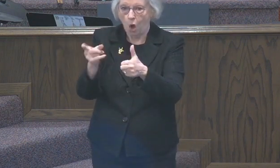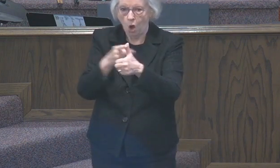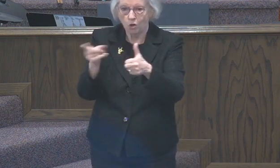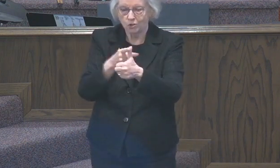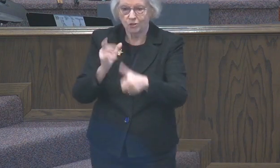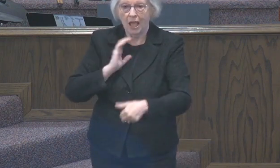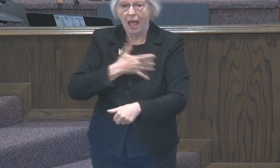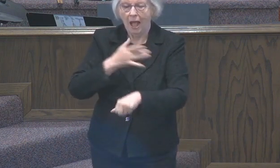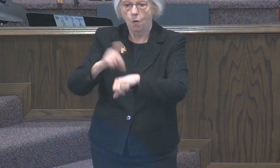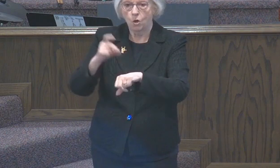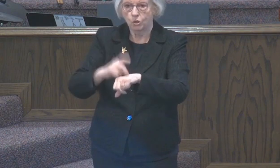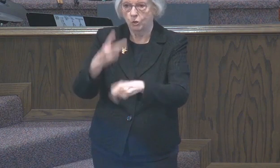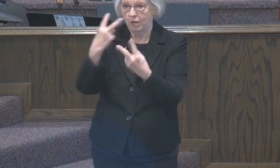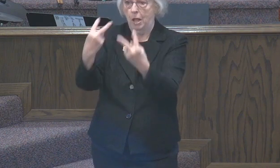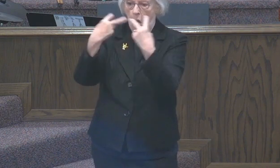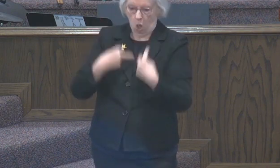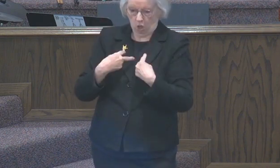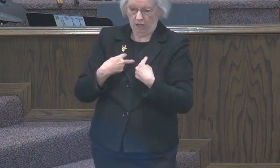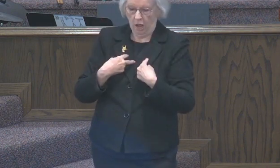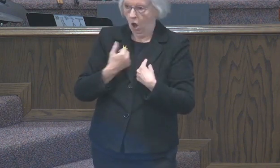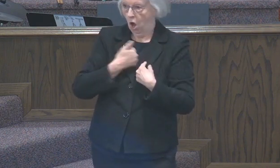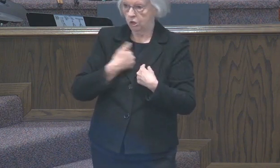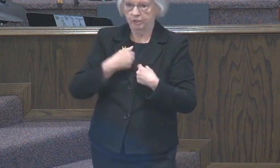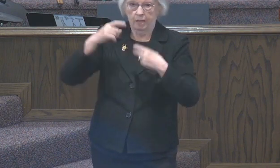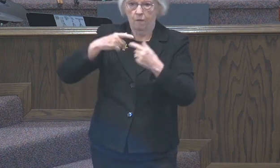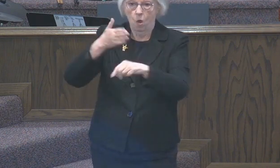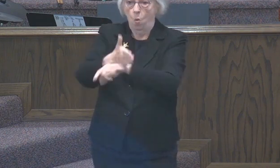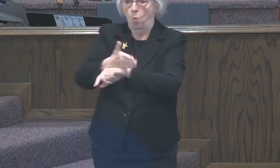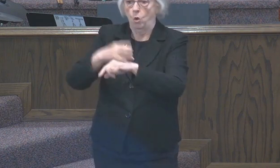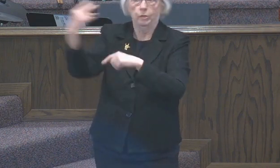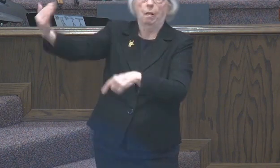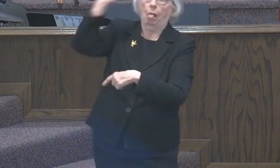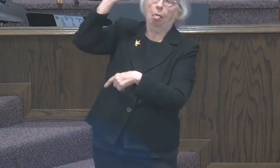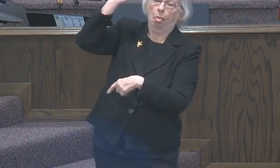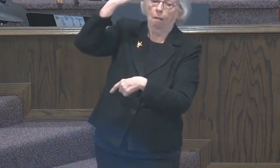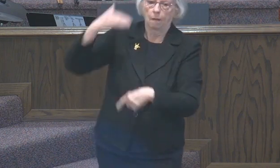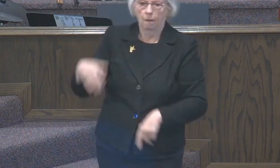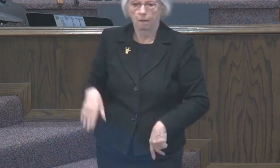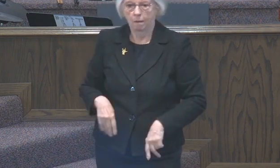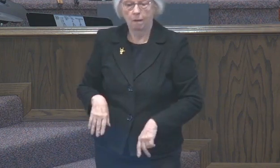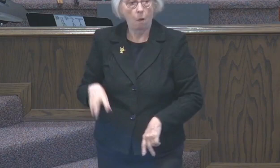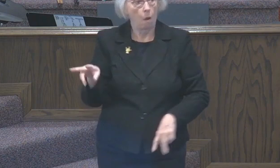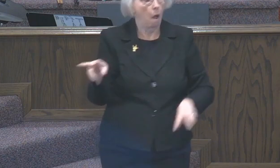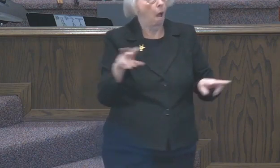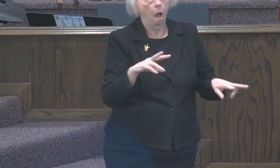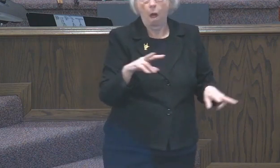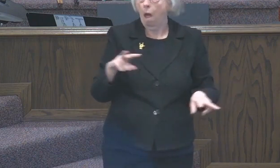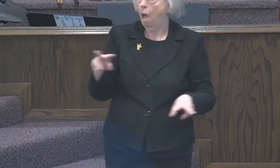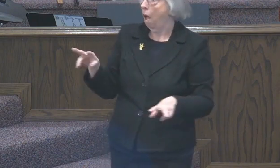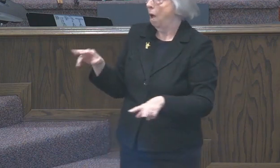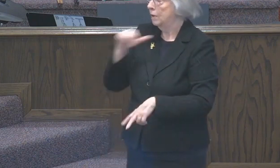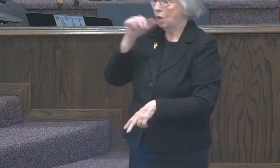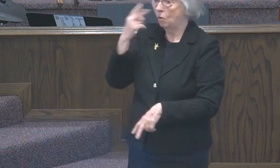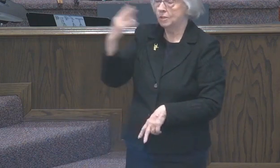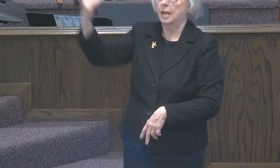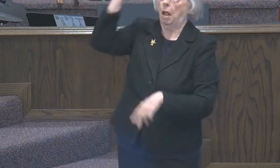If we, as we come and we confess our own sin, as I am clean before God, then I can